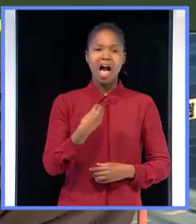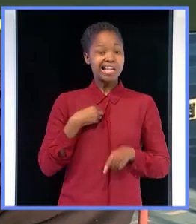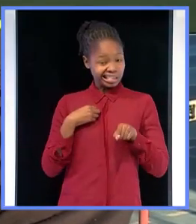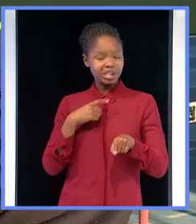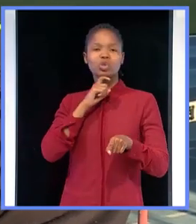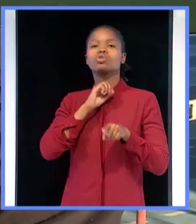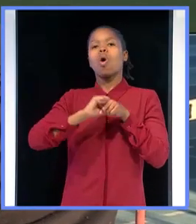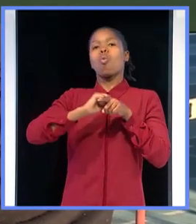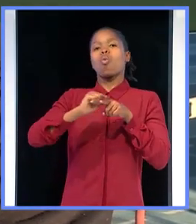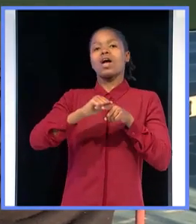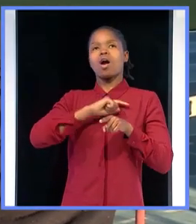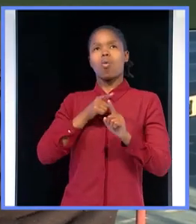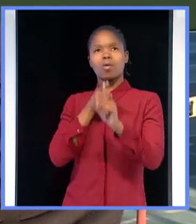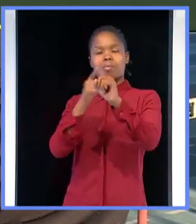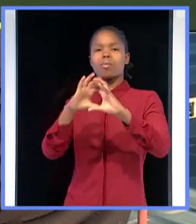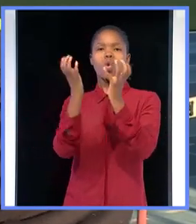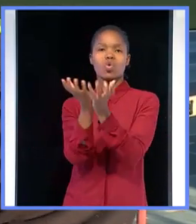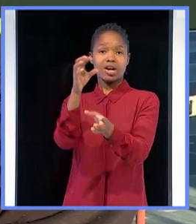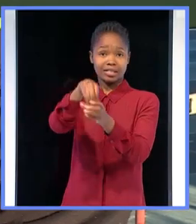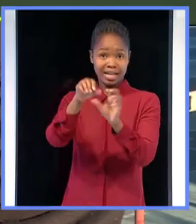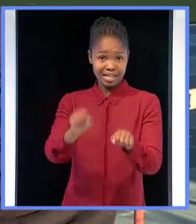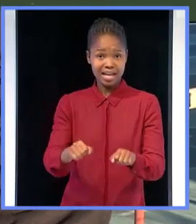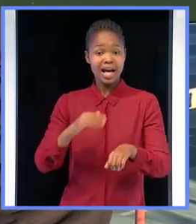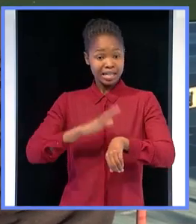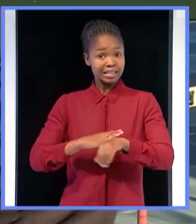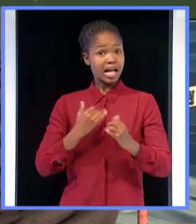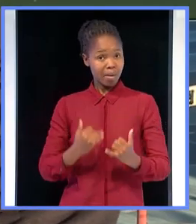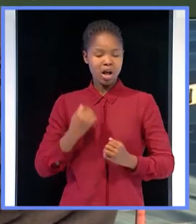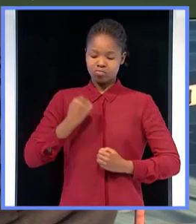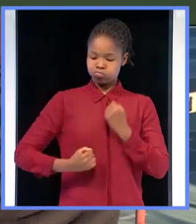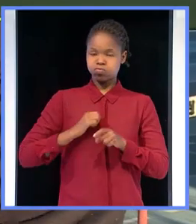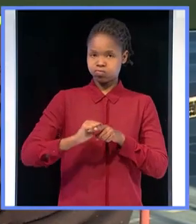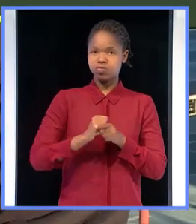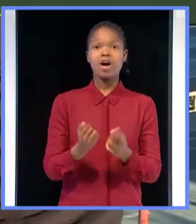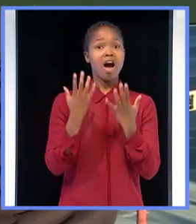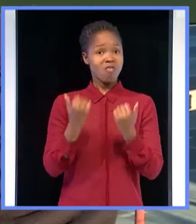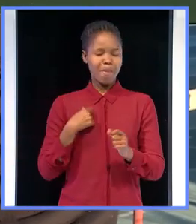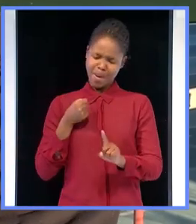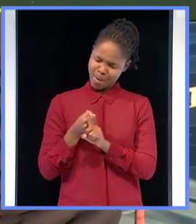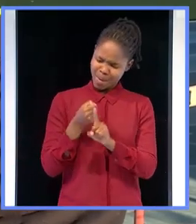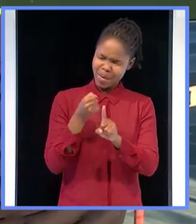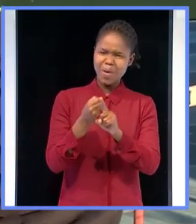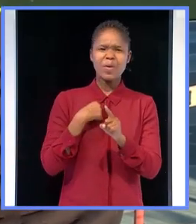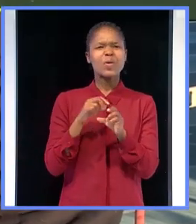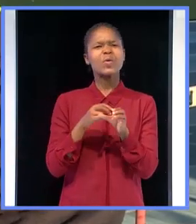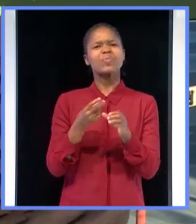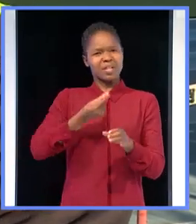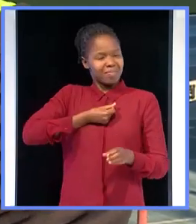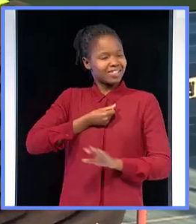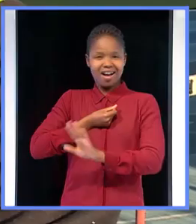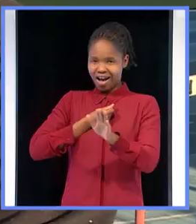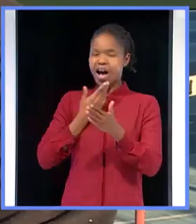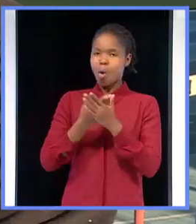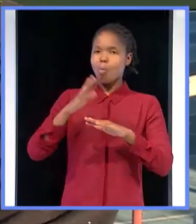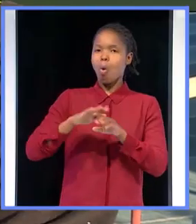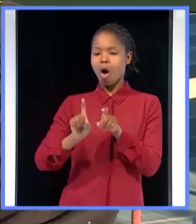practice for the world. So for this moment I have it. I will have to fight and keep on fighting so they can